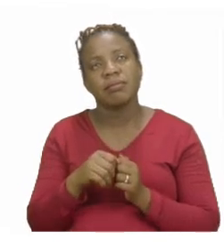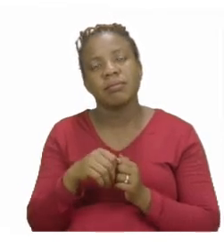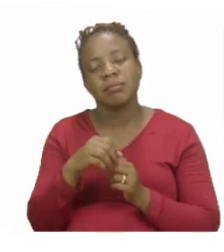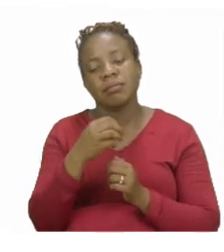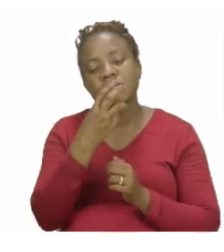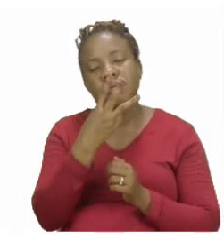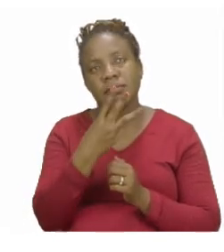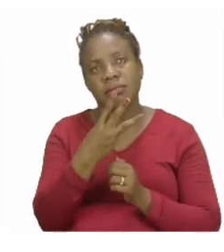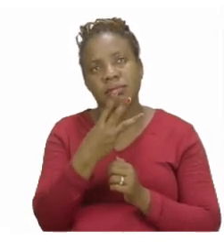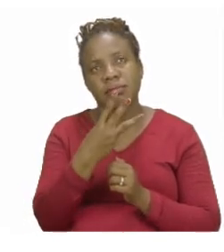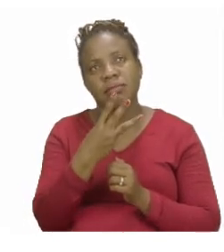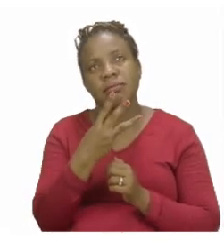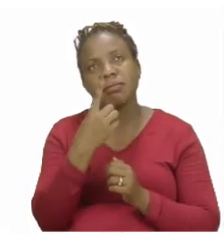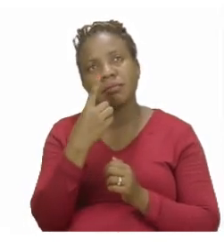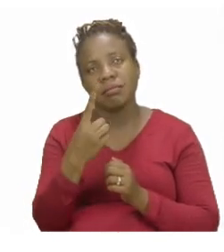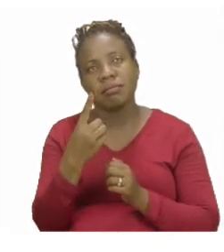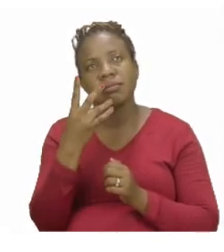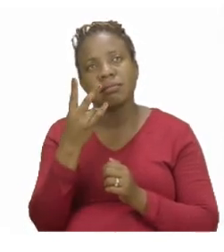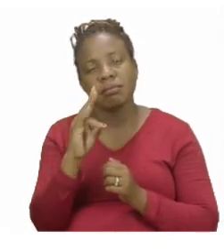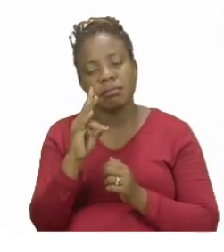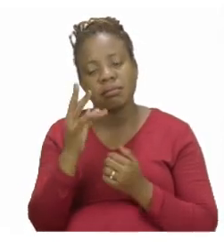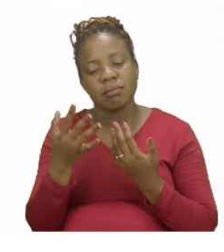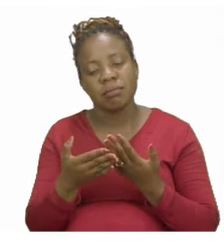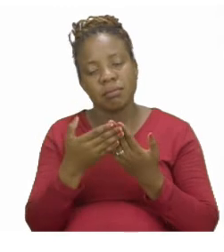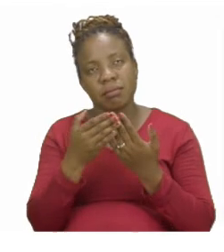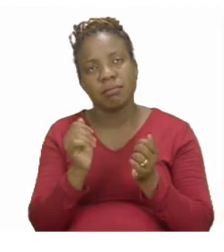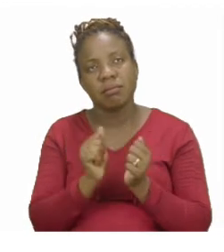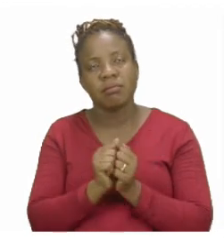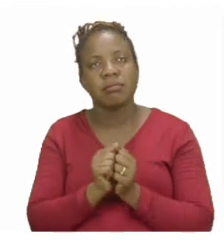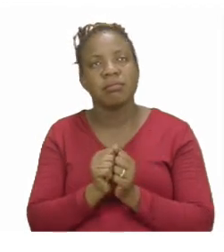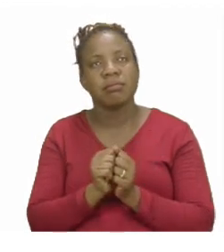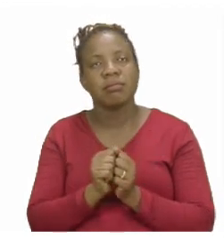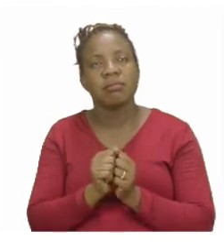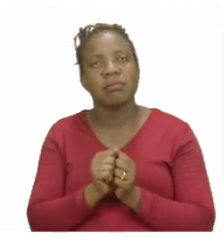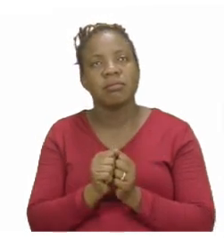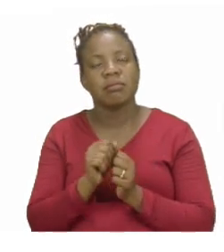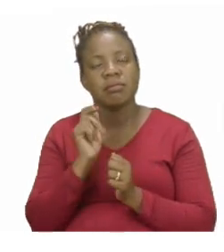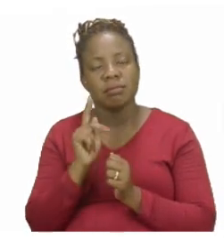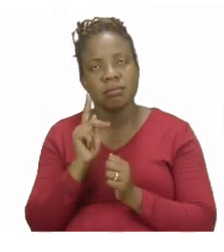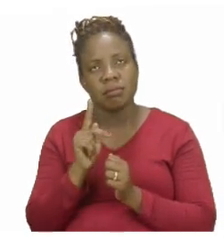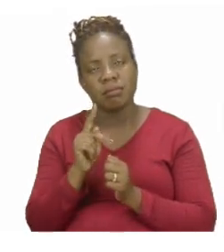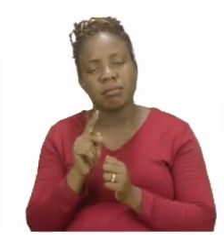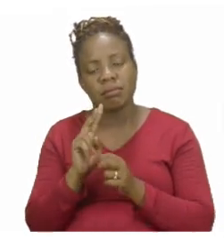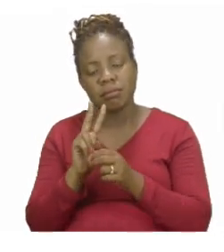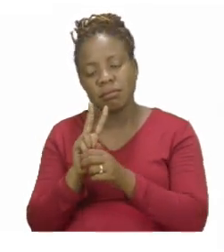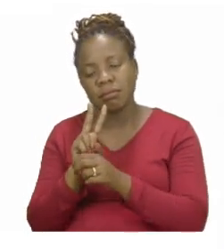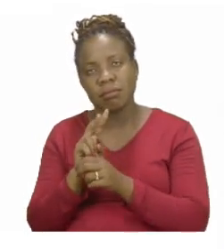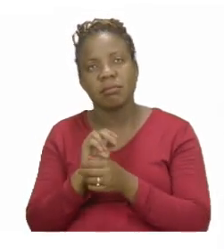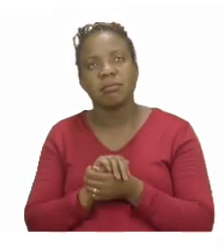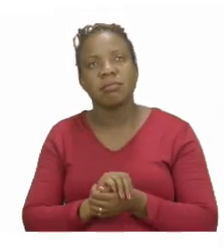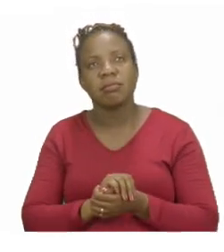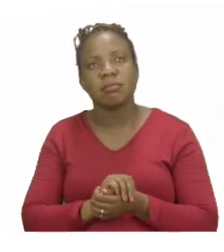317. Now we're going to do that one together. We are also going to do the second one together. Now the